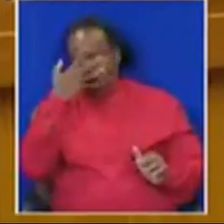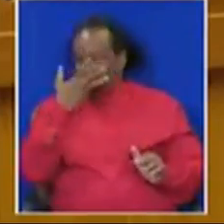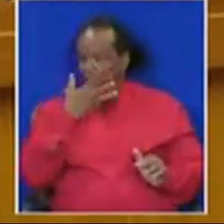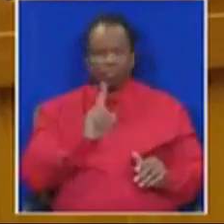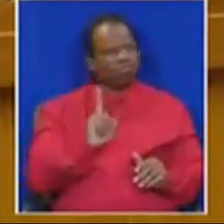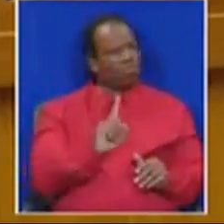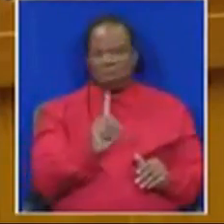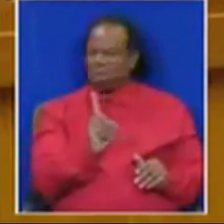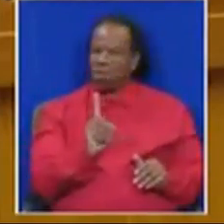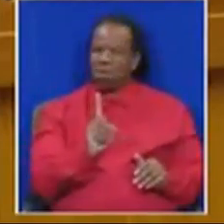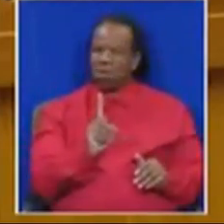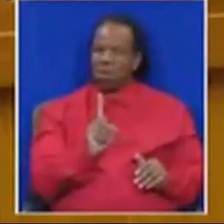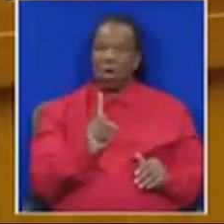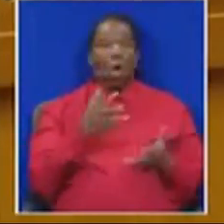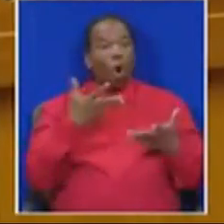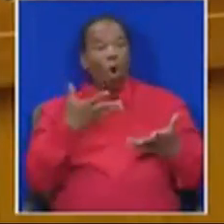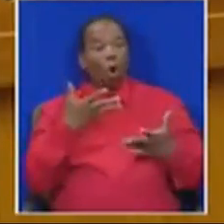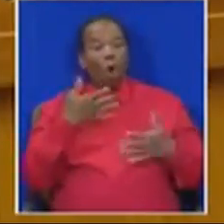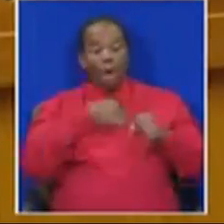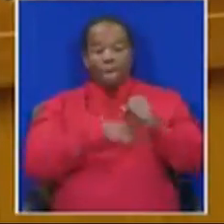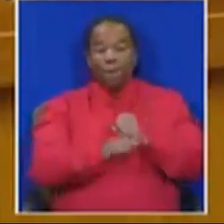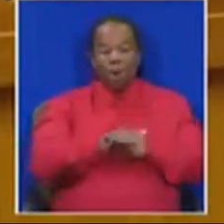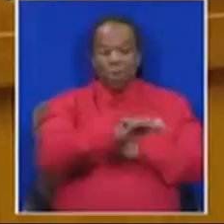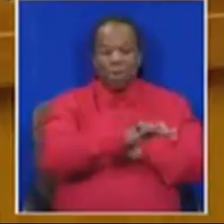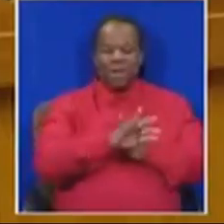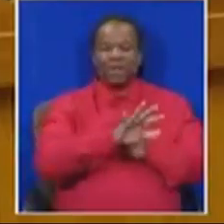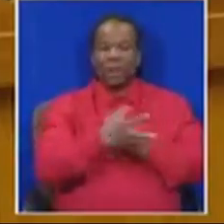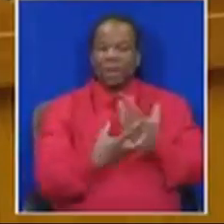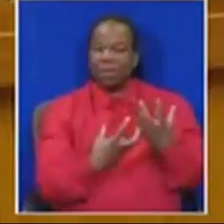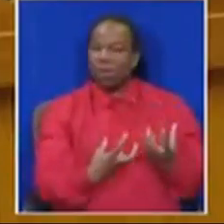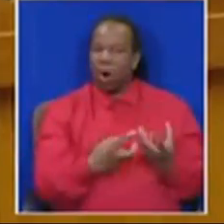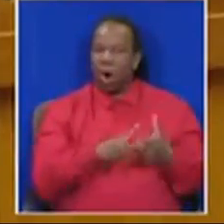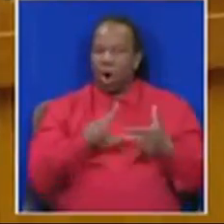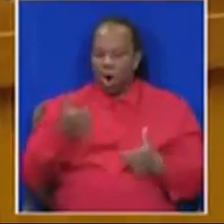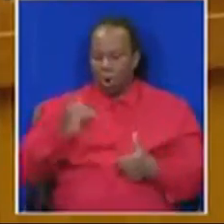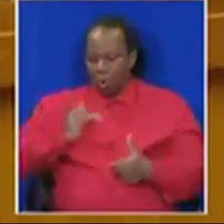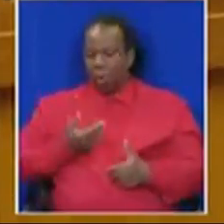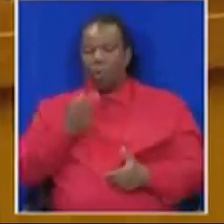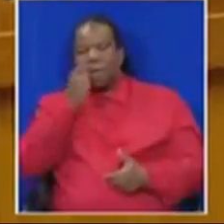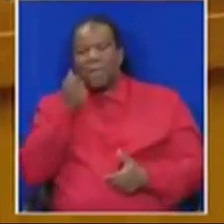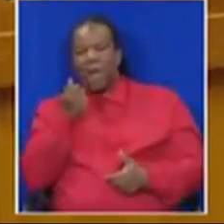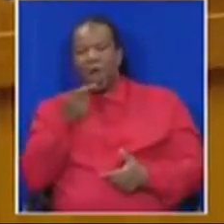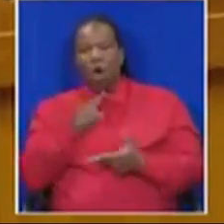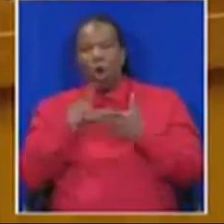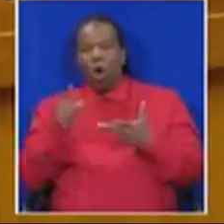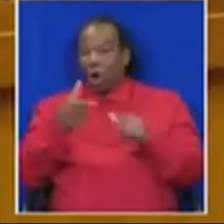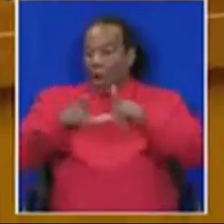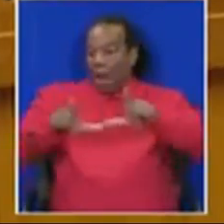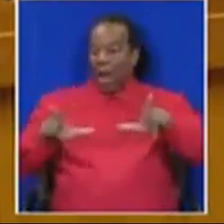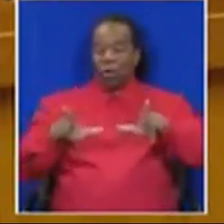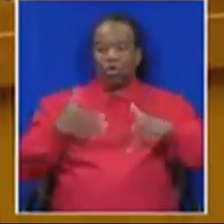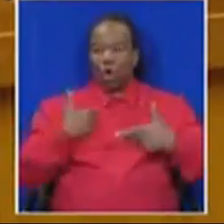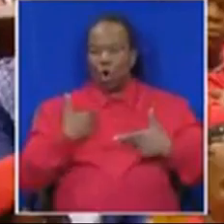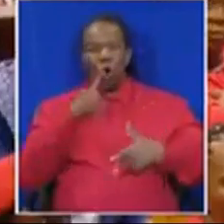geboorteplek, geslag, taal of inkomste van hulle ouers nie.